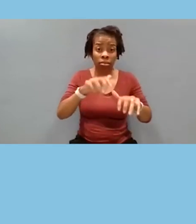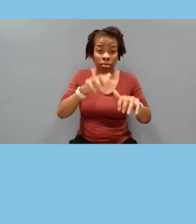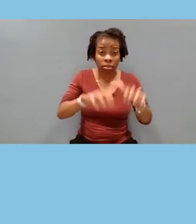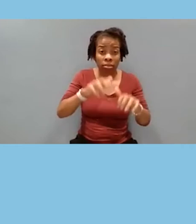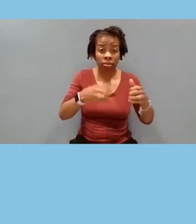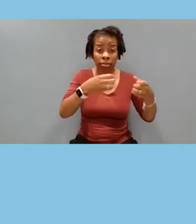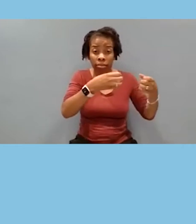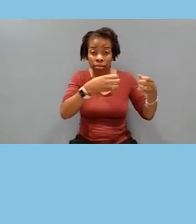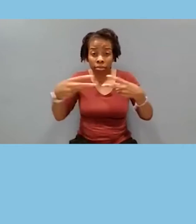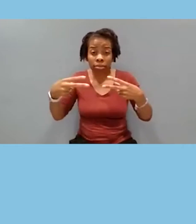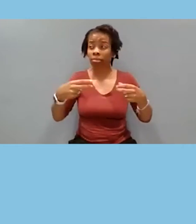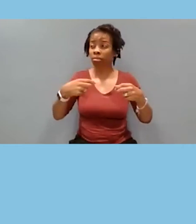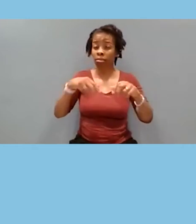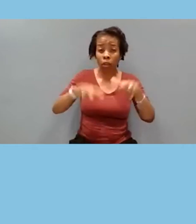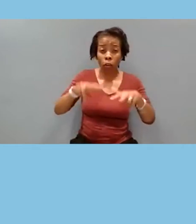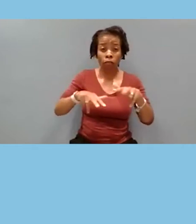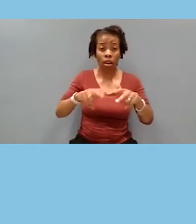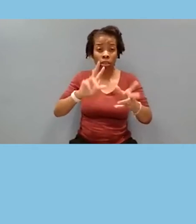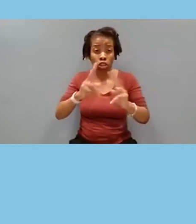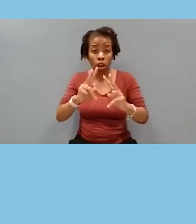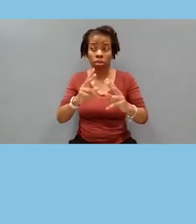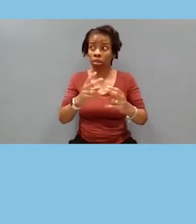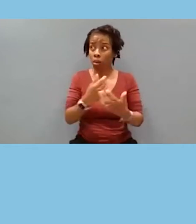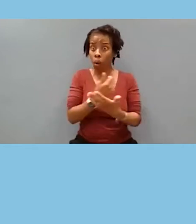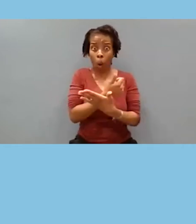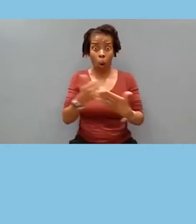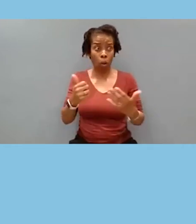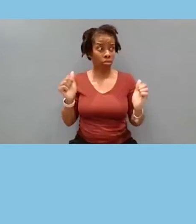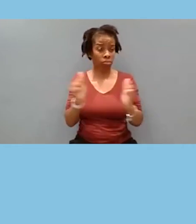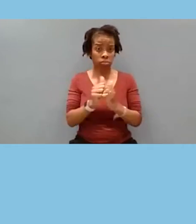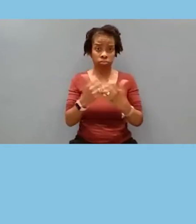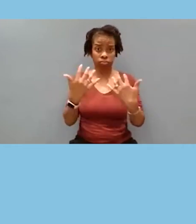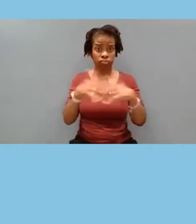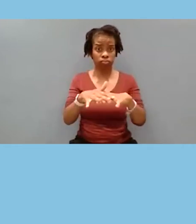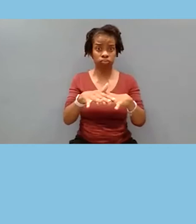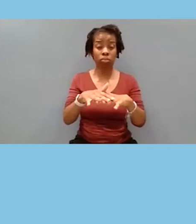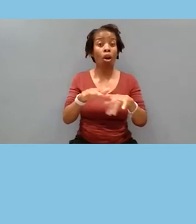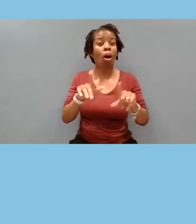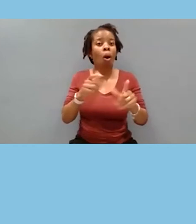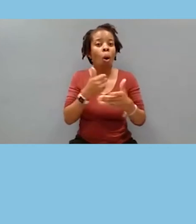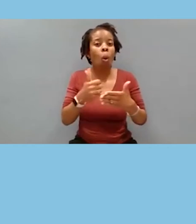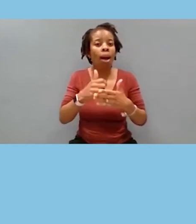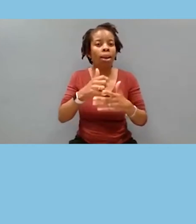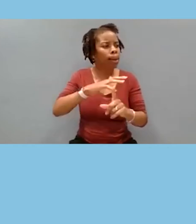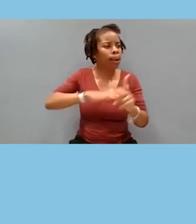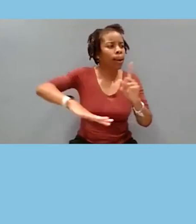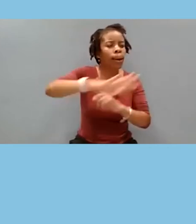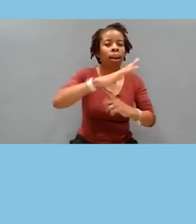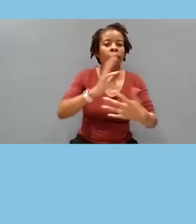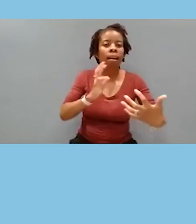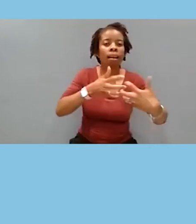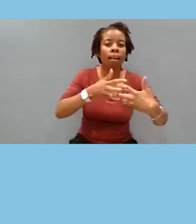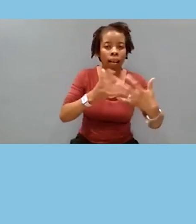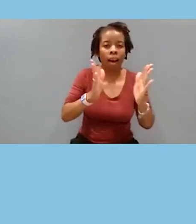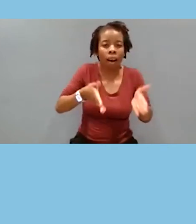is always affective. It is always situated. It's always relational. Louise is writing about, in her words, the deployment